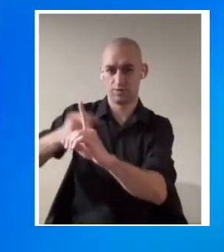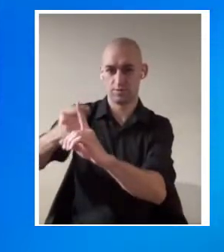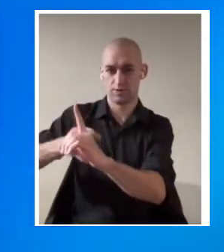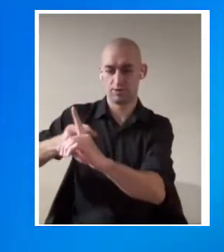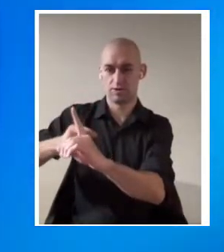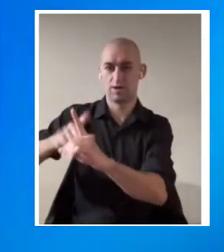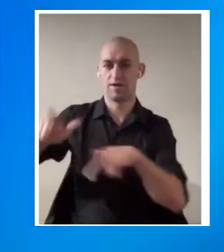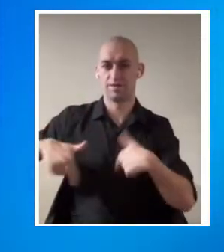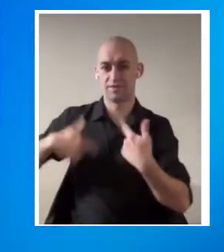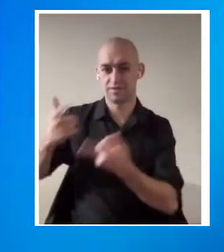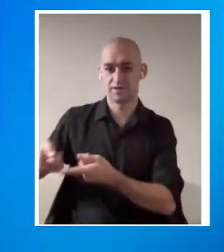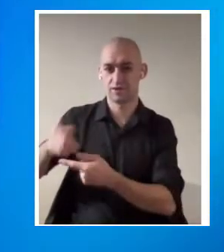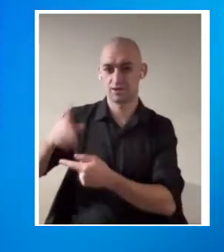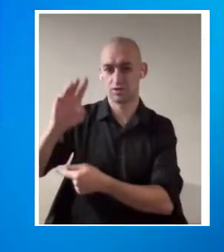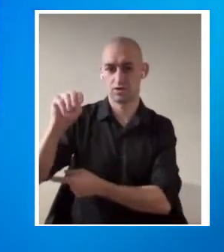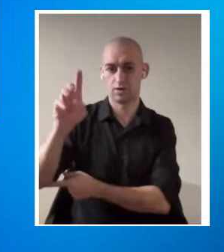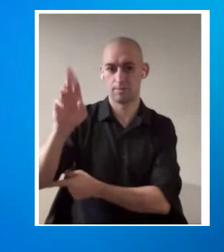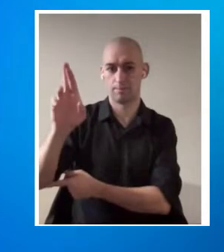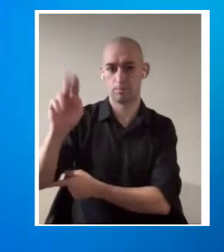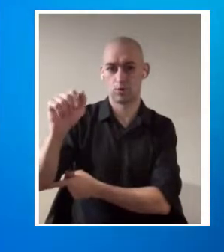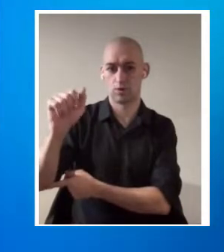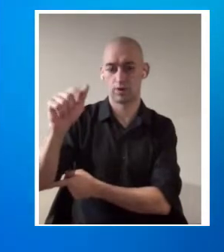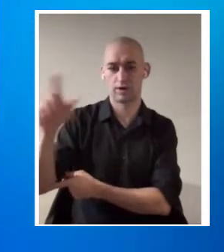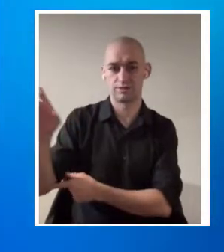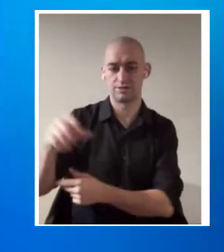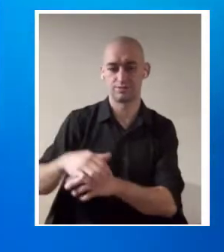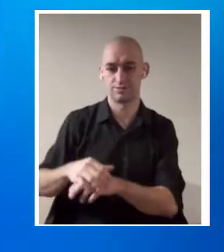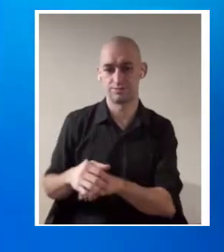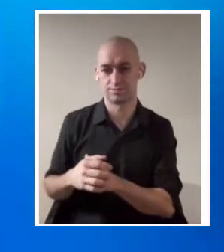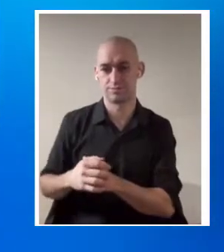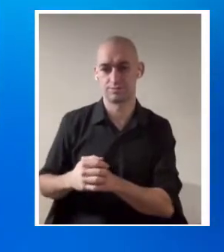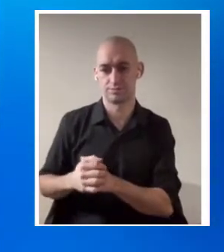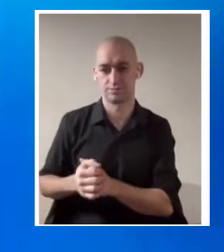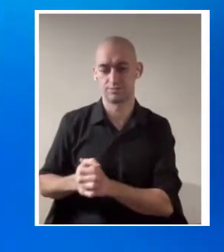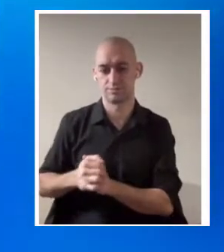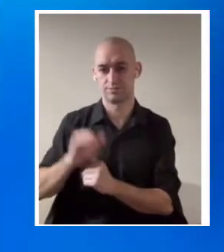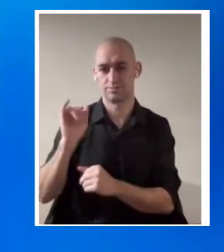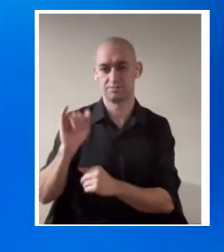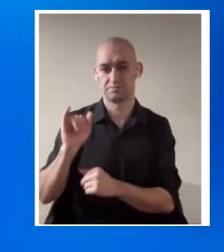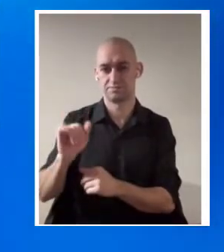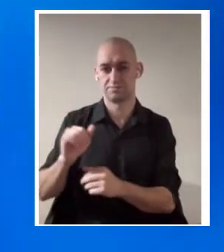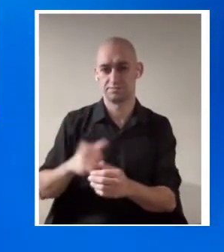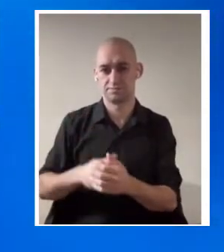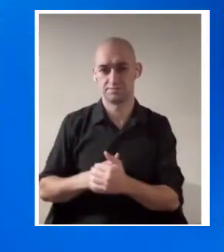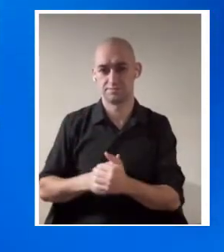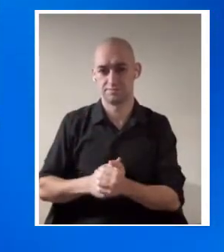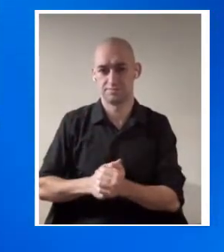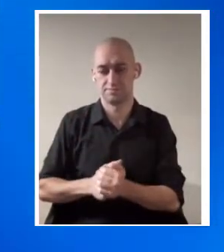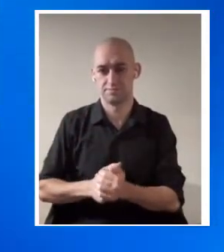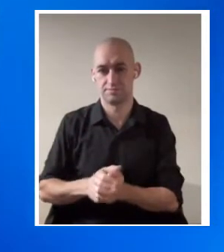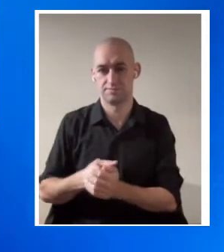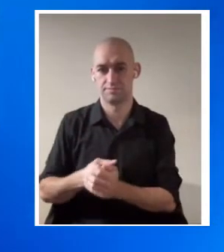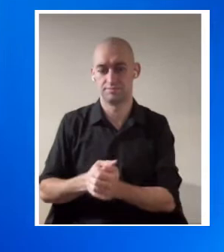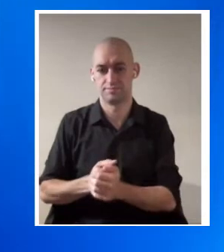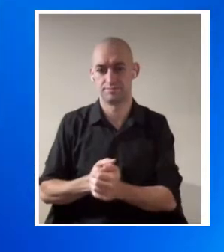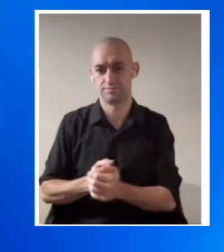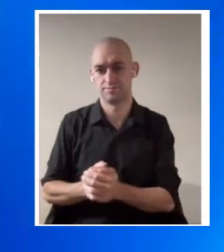versus $30,000 for those with a higher household income of $100,000.